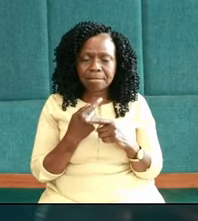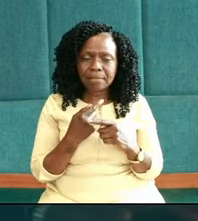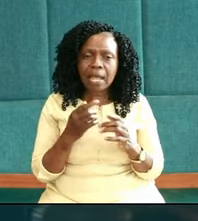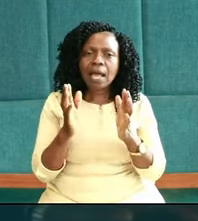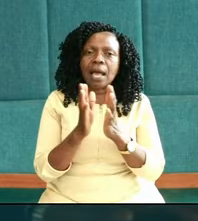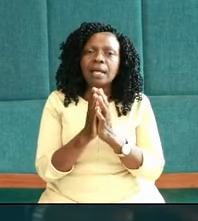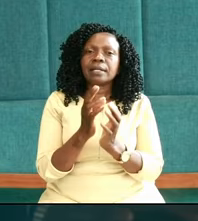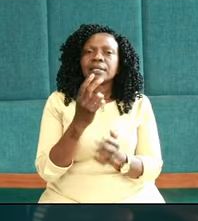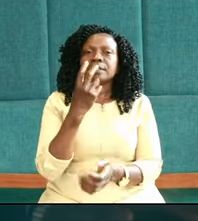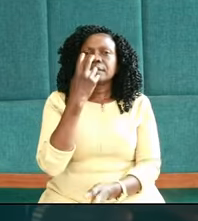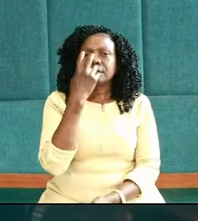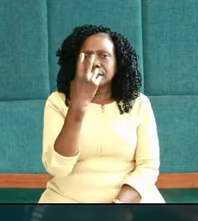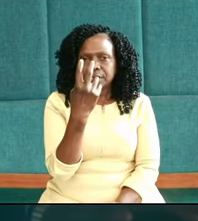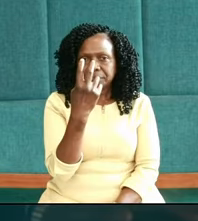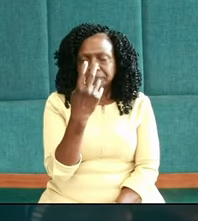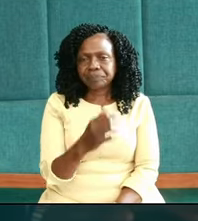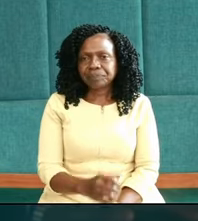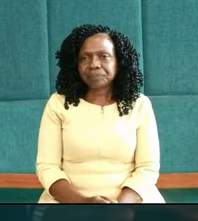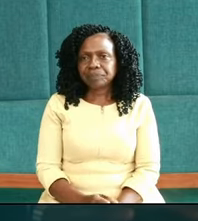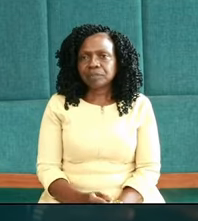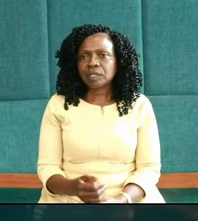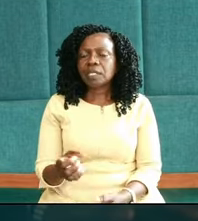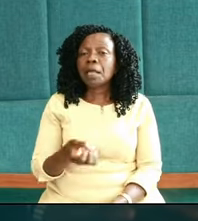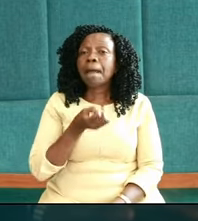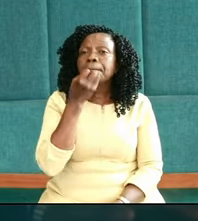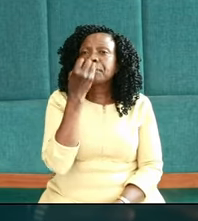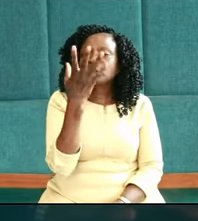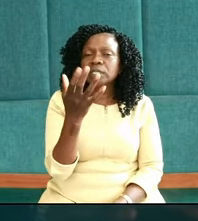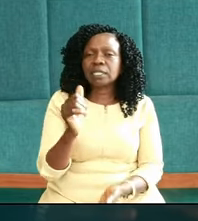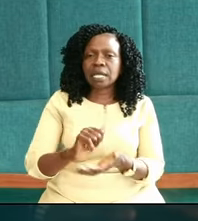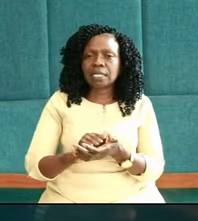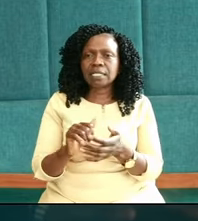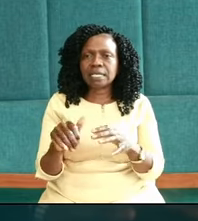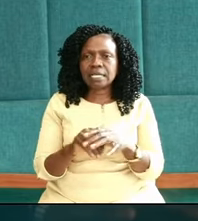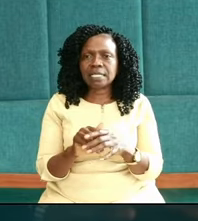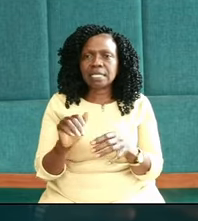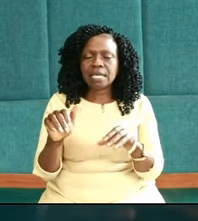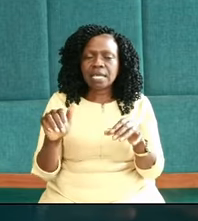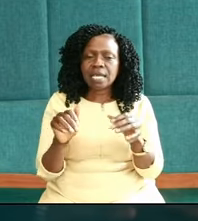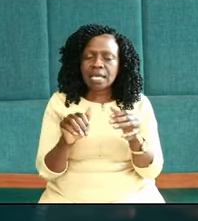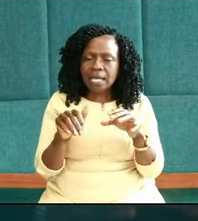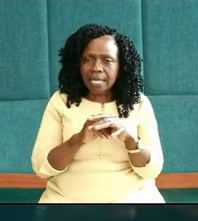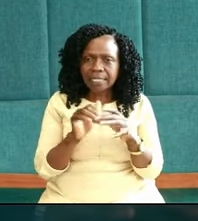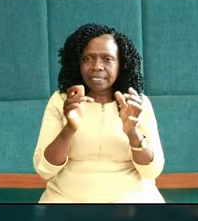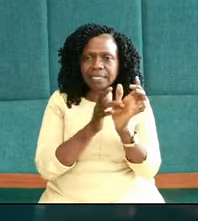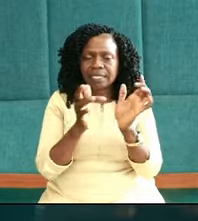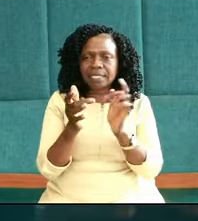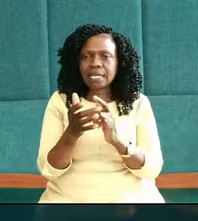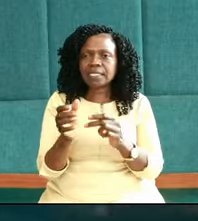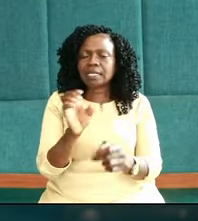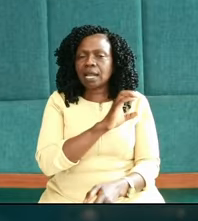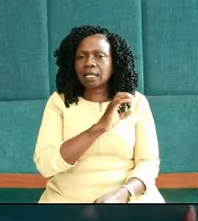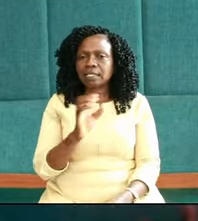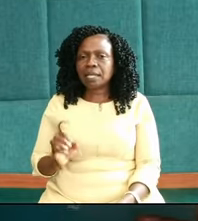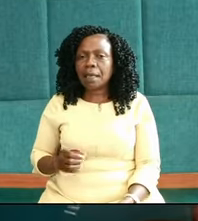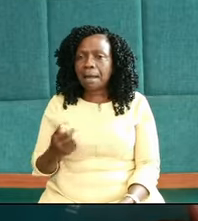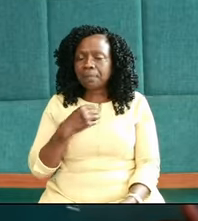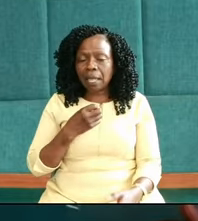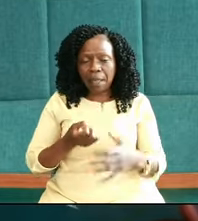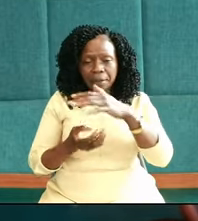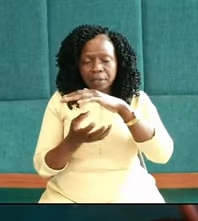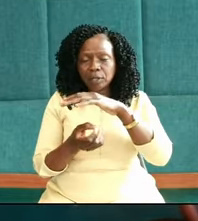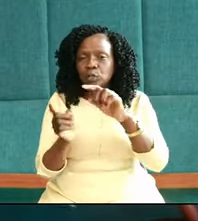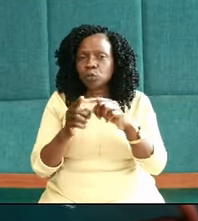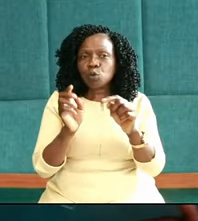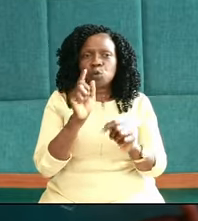and see. The beauty that is in Jesus Christ, I cannot express to you. Even